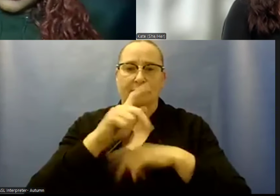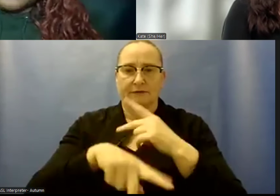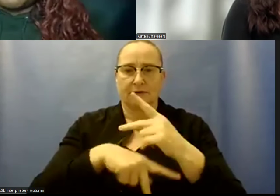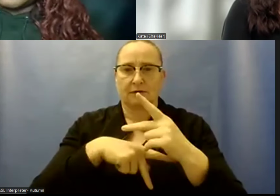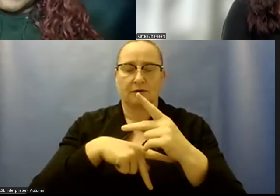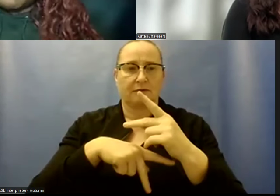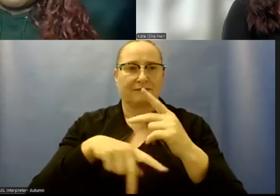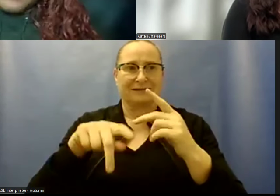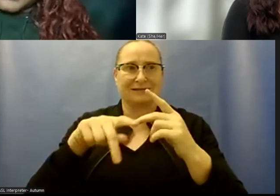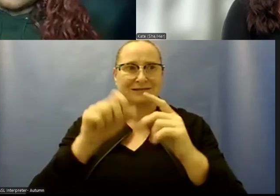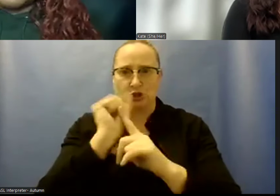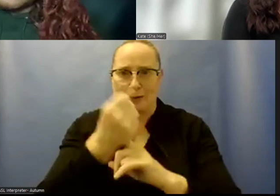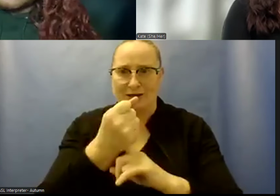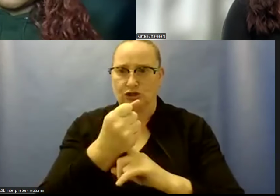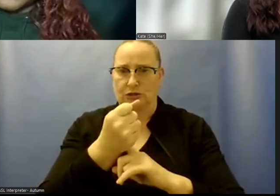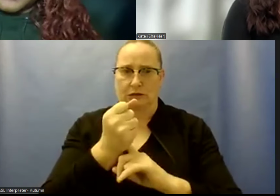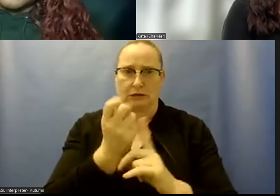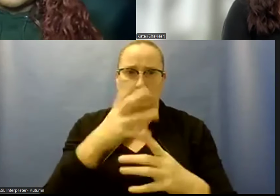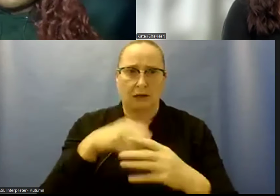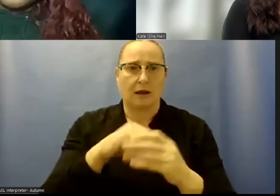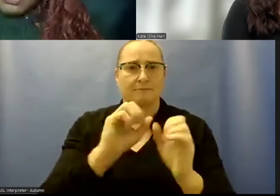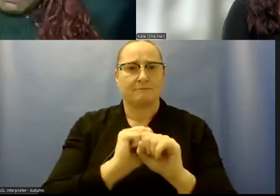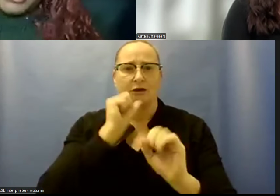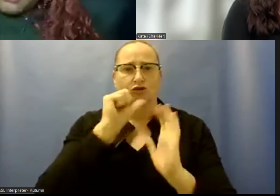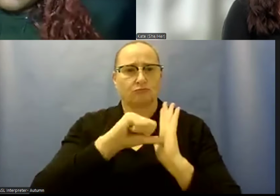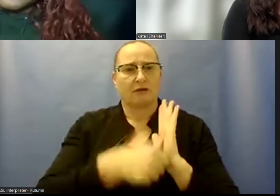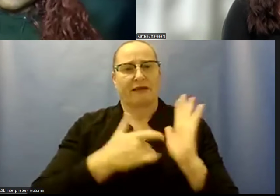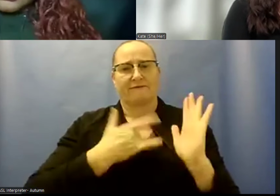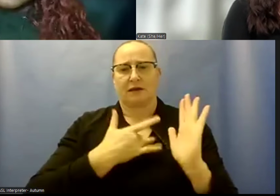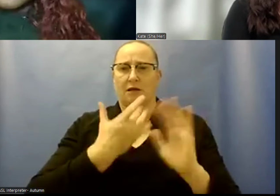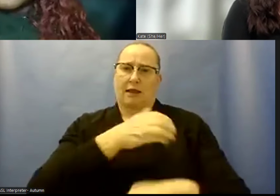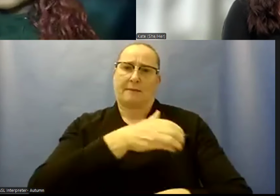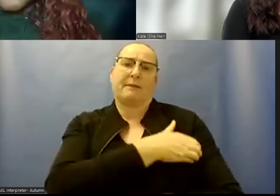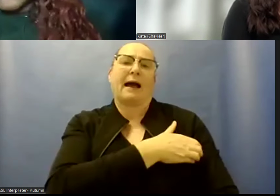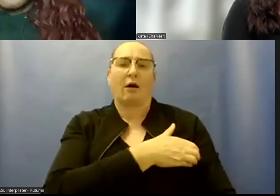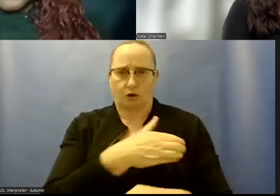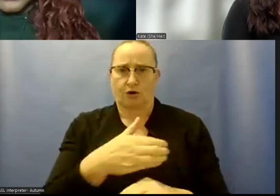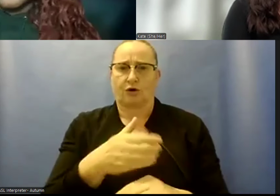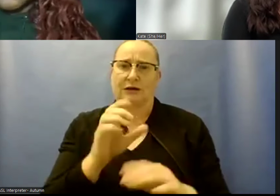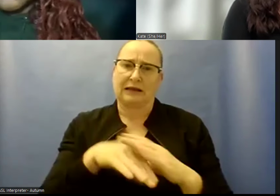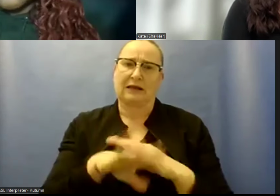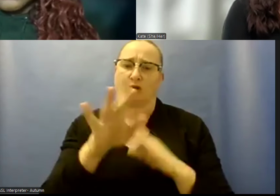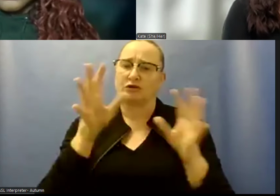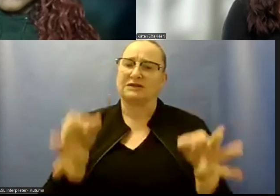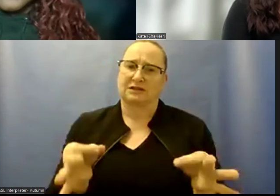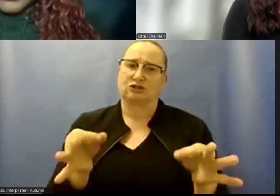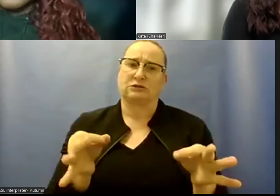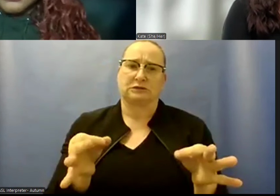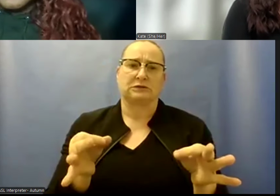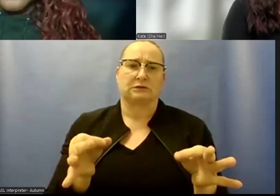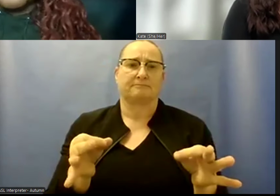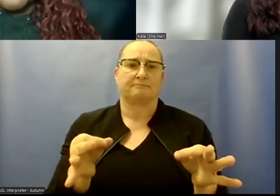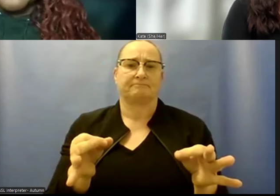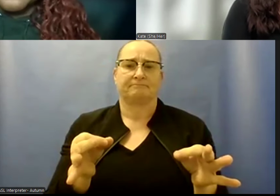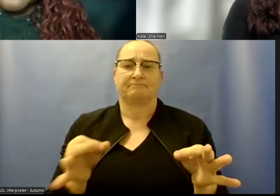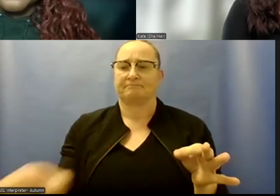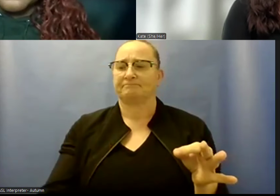in and really amplifying and making sure that they feel empowered in the decisions that they decide to choose at the end of the